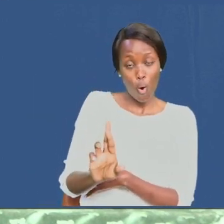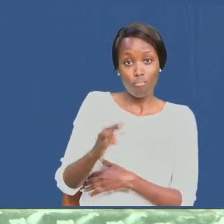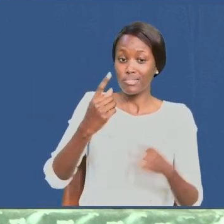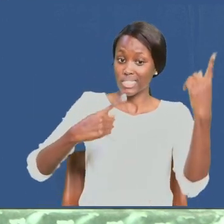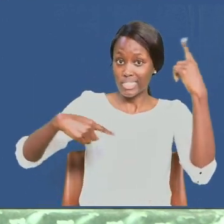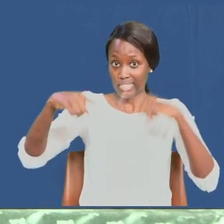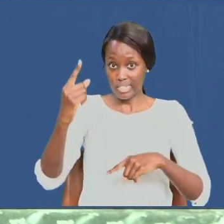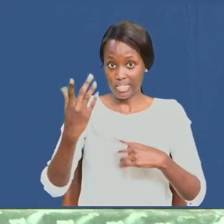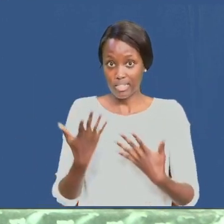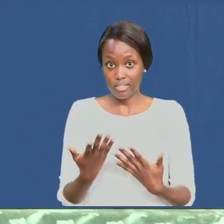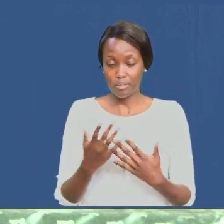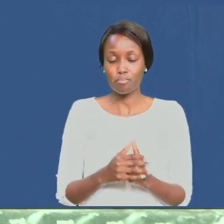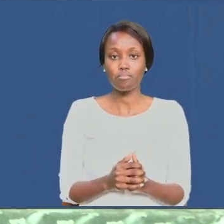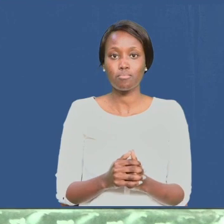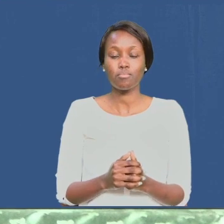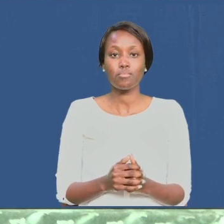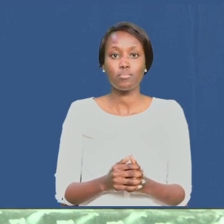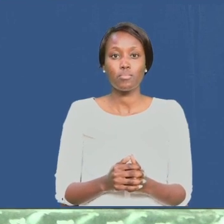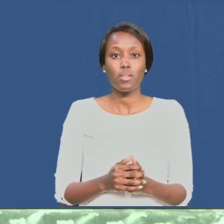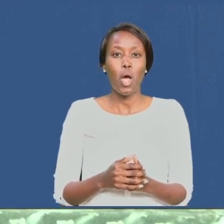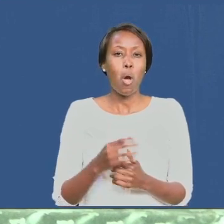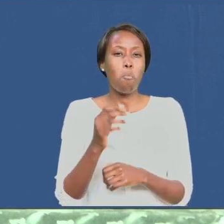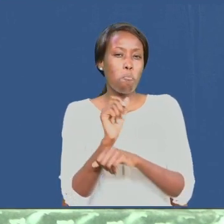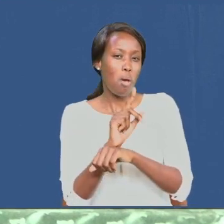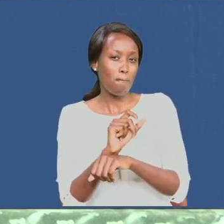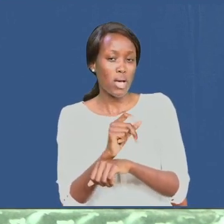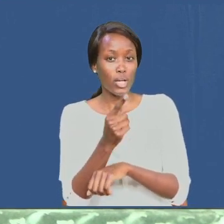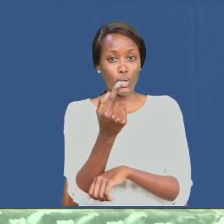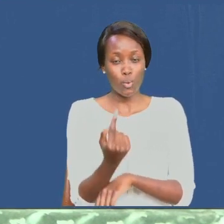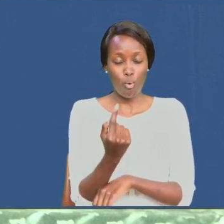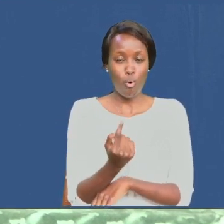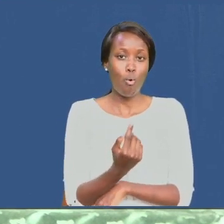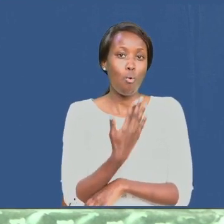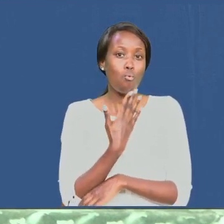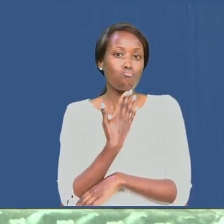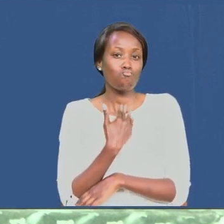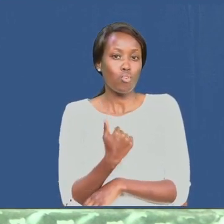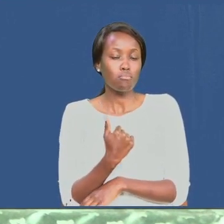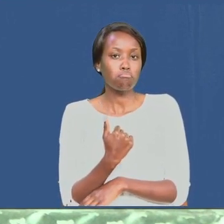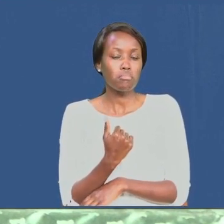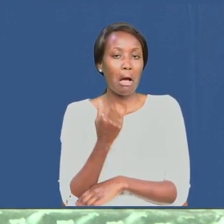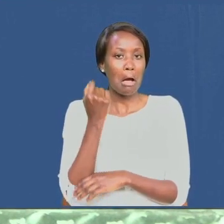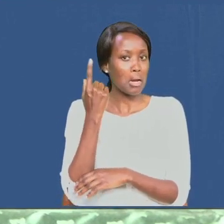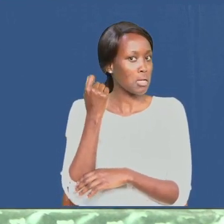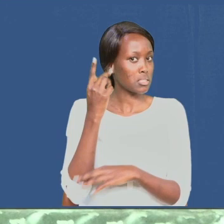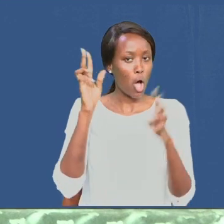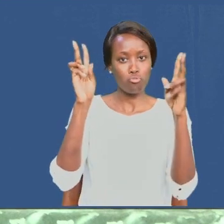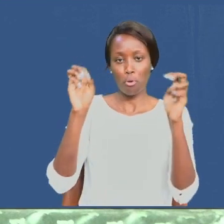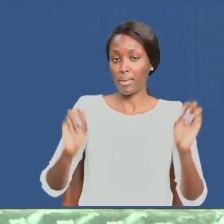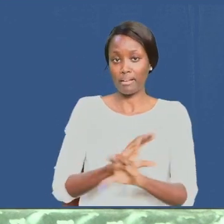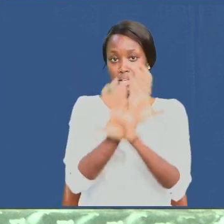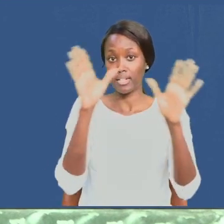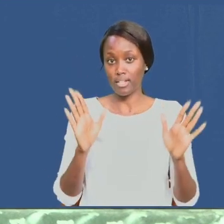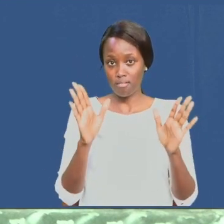prosper. In the next few minutes, I would like us to interrogate this topic further: